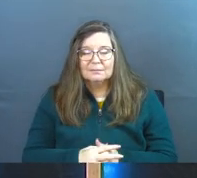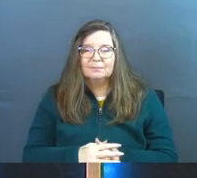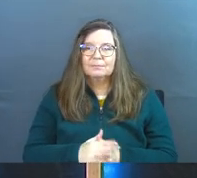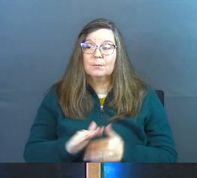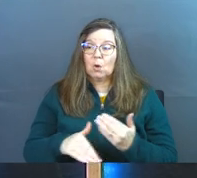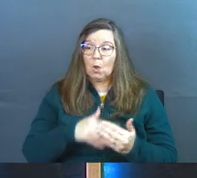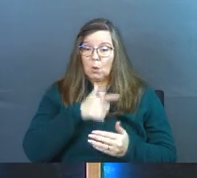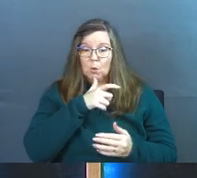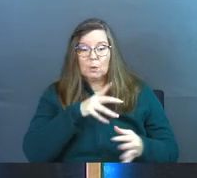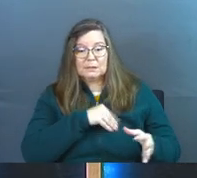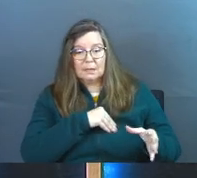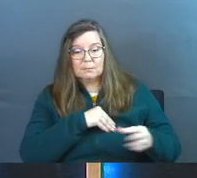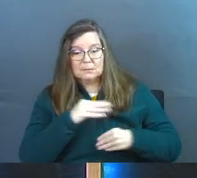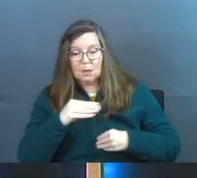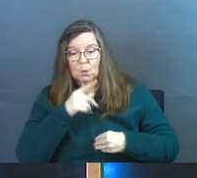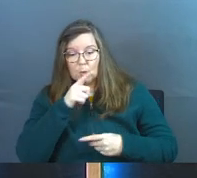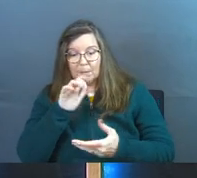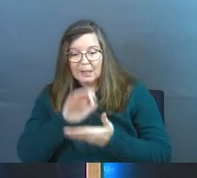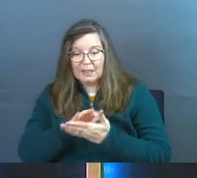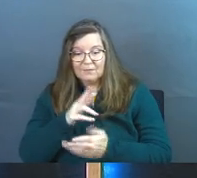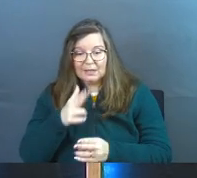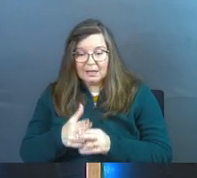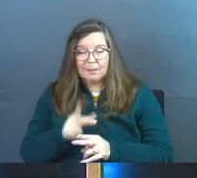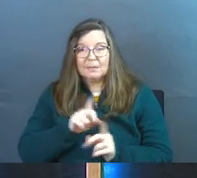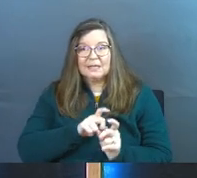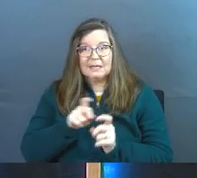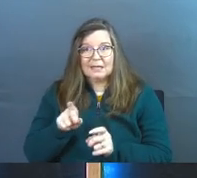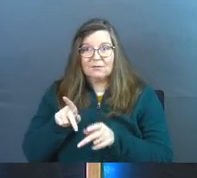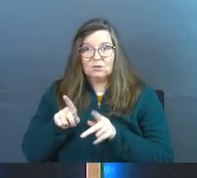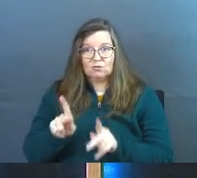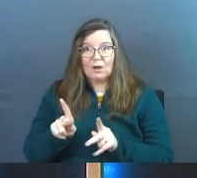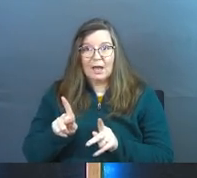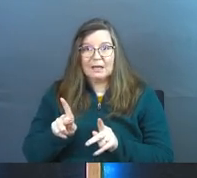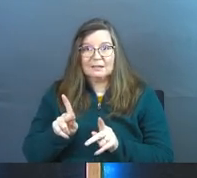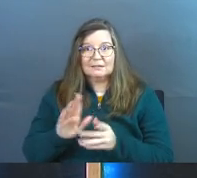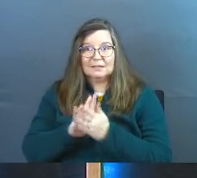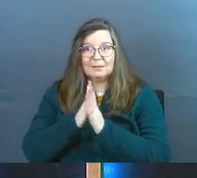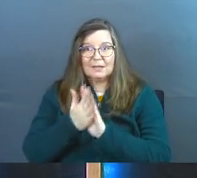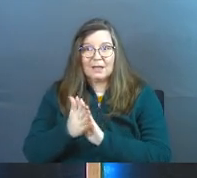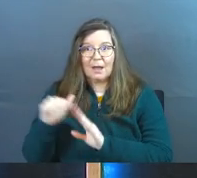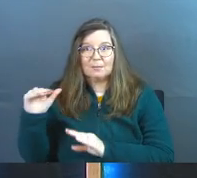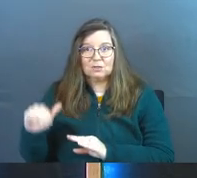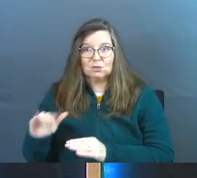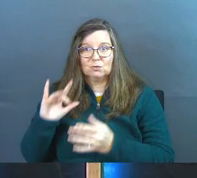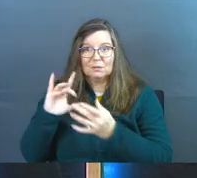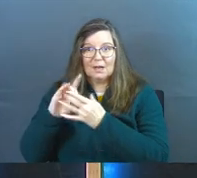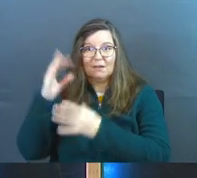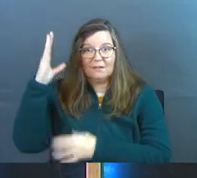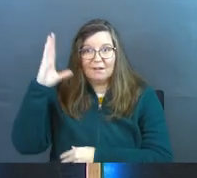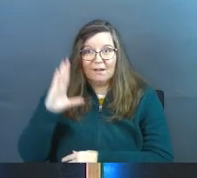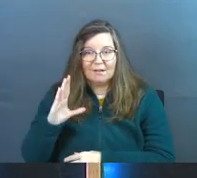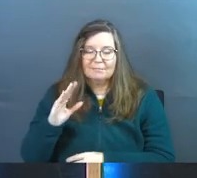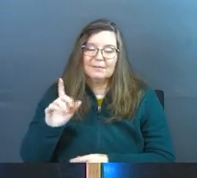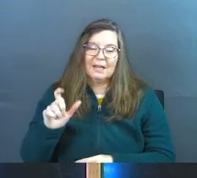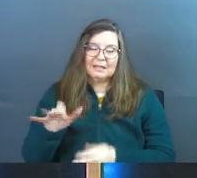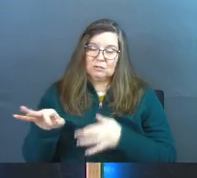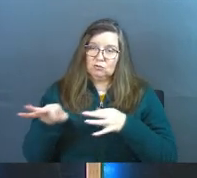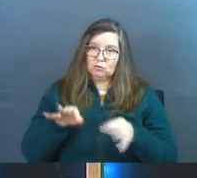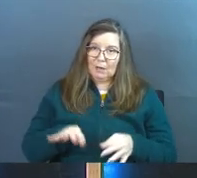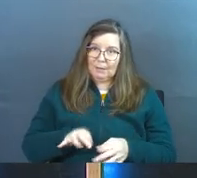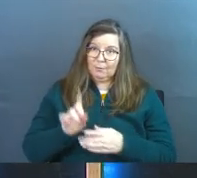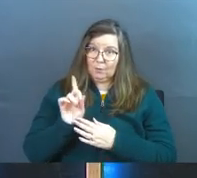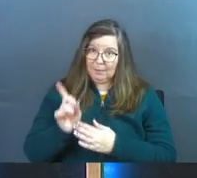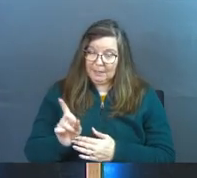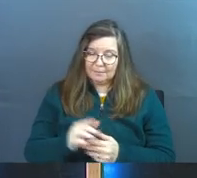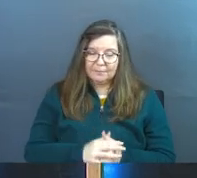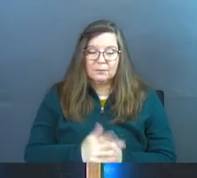But to all who did receive him, who believed in his name, he gave the right to become children of God. Now, I need to describe that to you